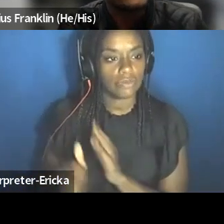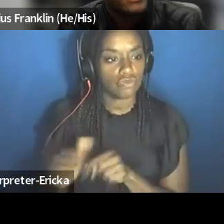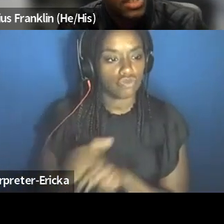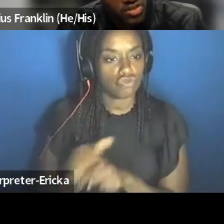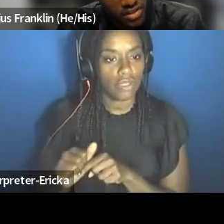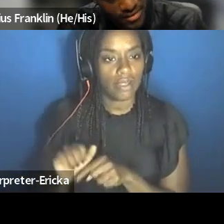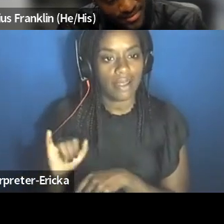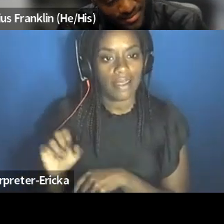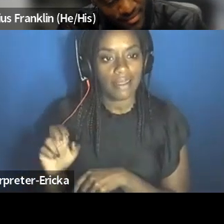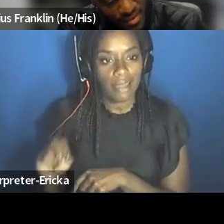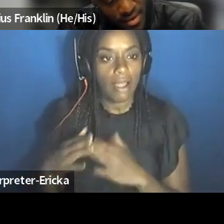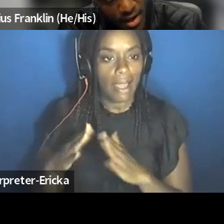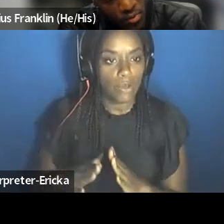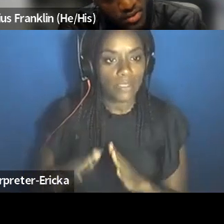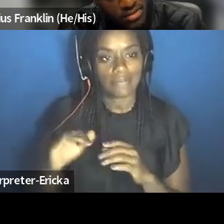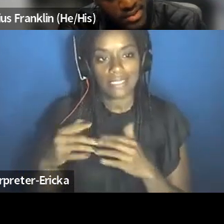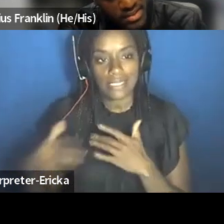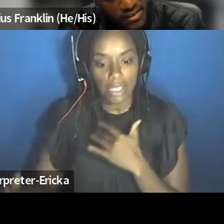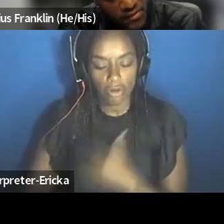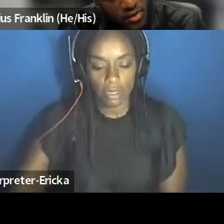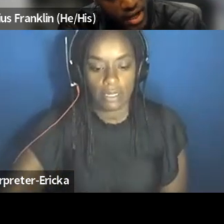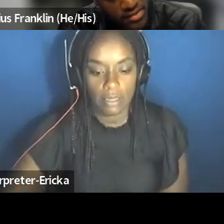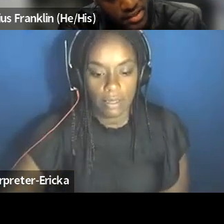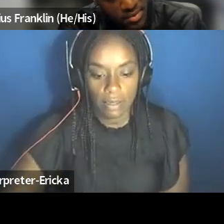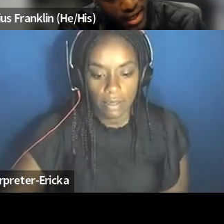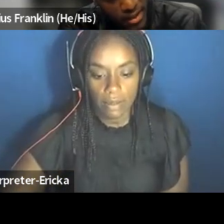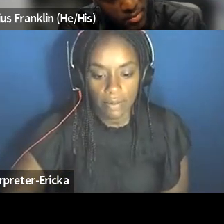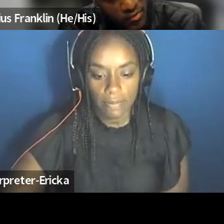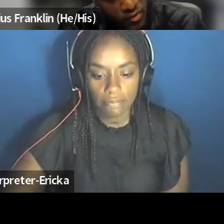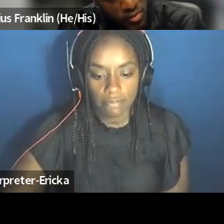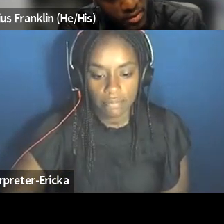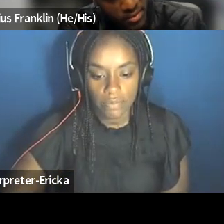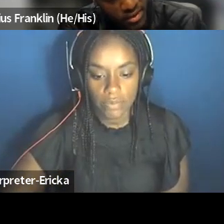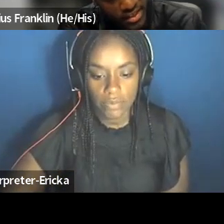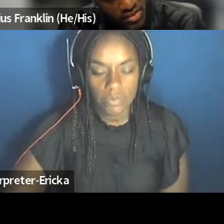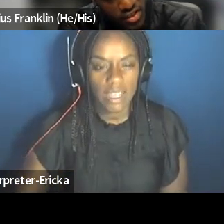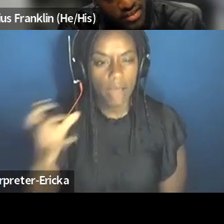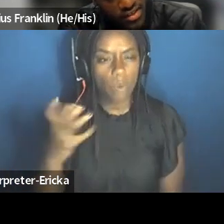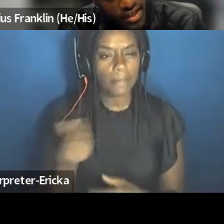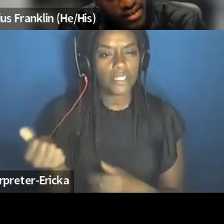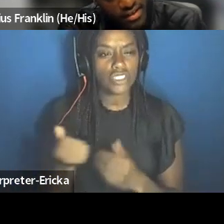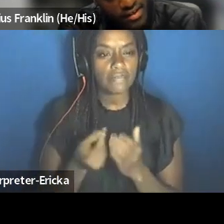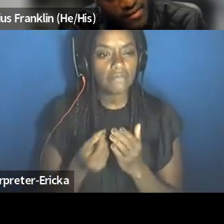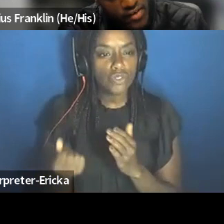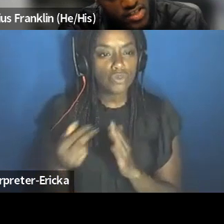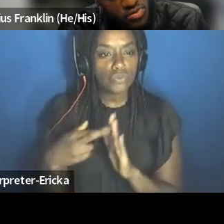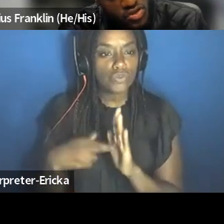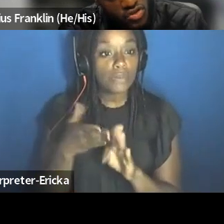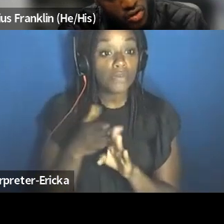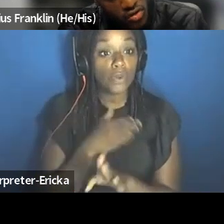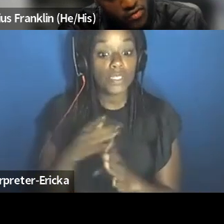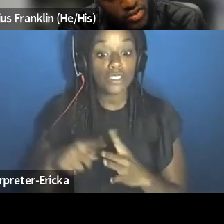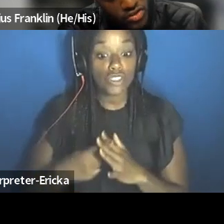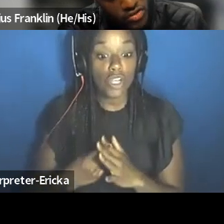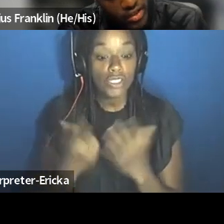Housing, etc. I want to mention a few housekeeping items before we get started today. First, when